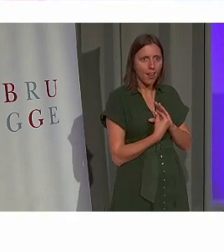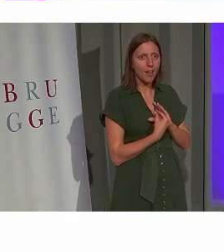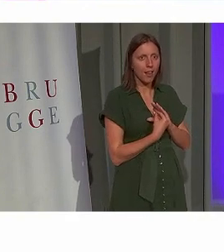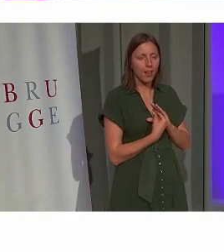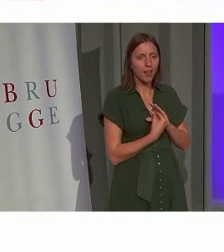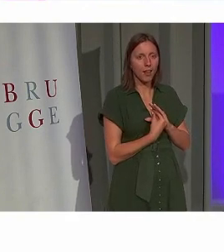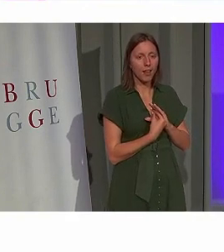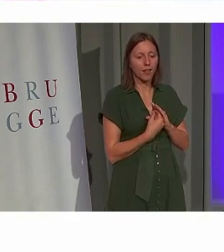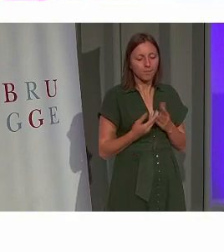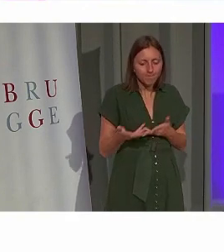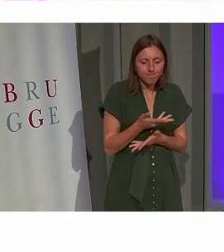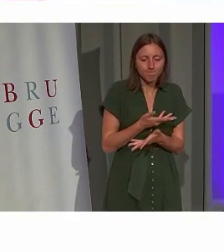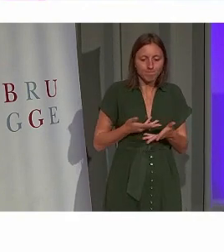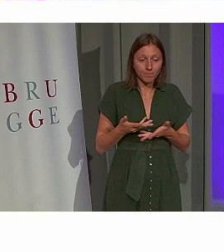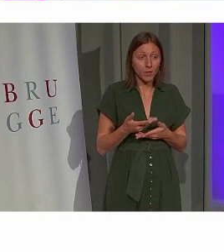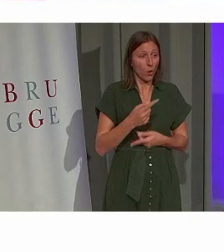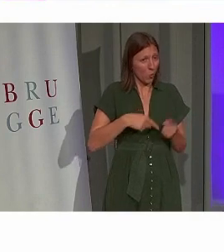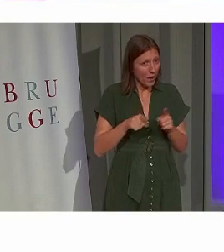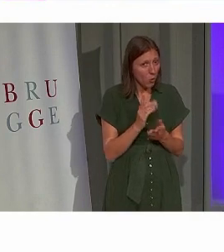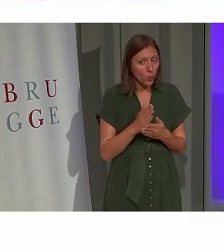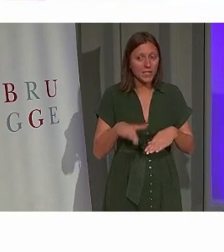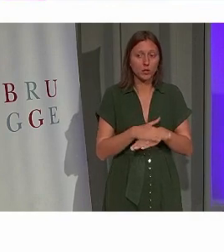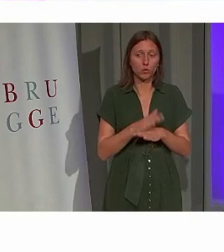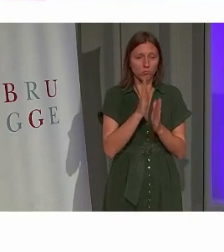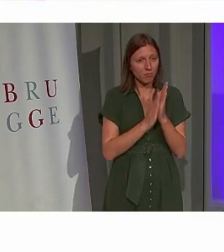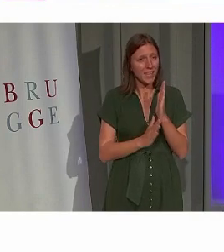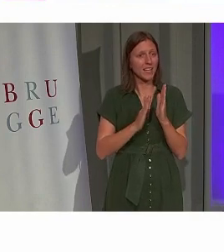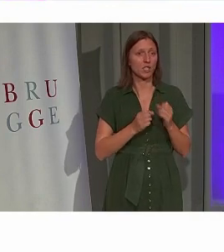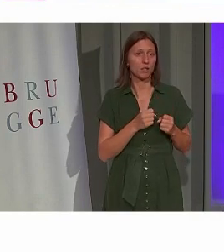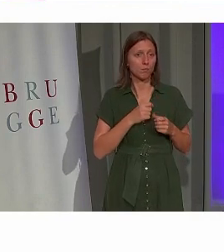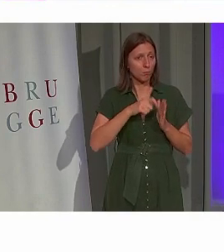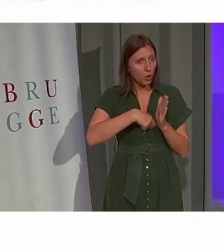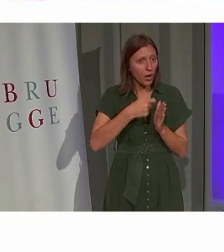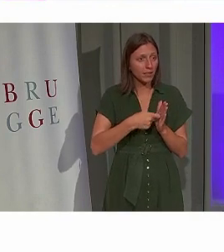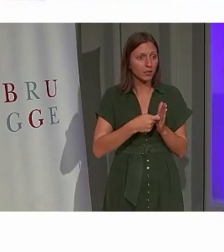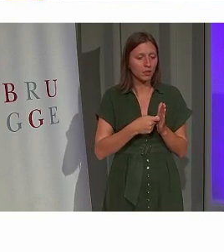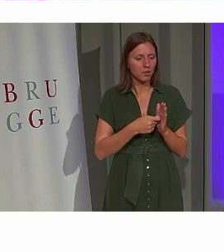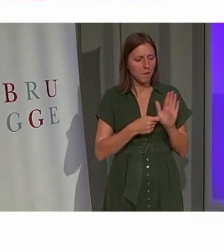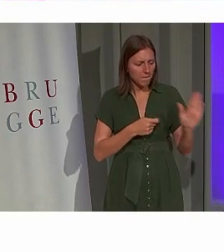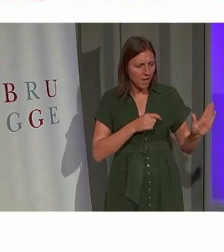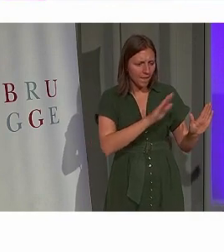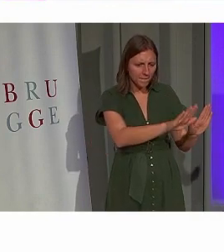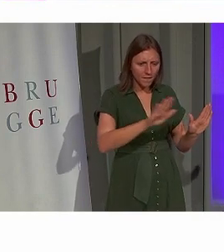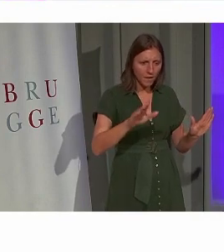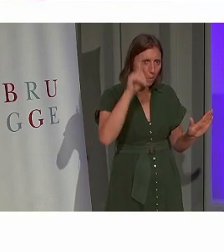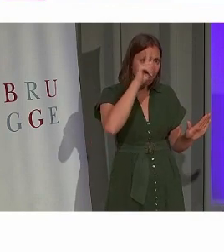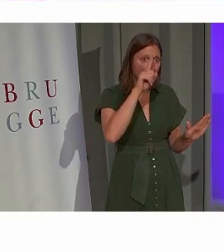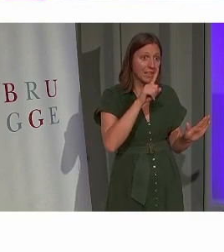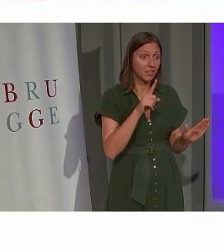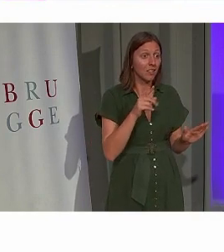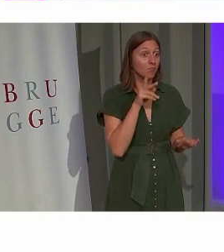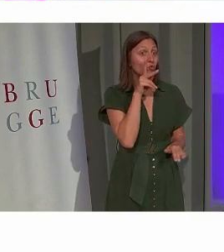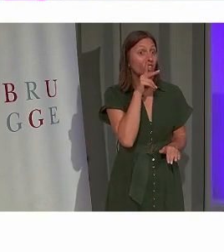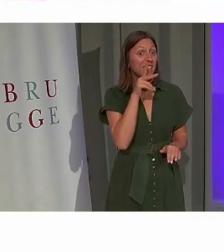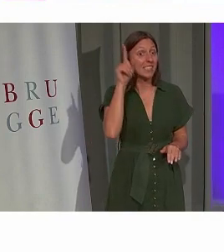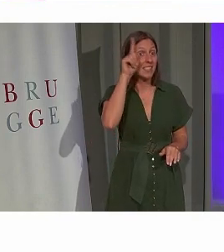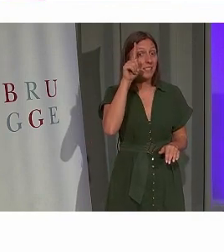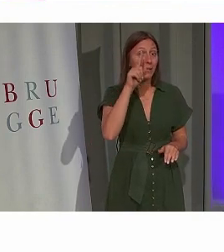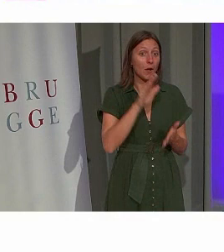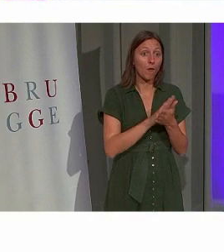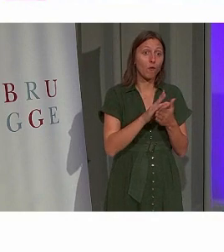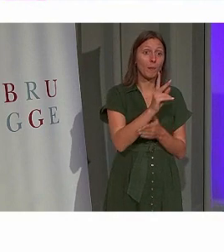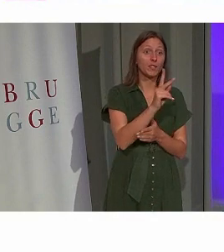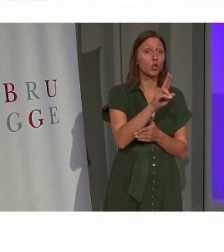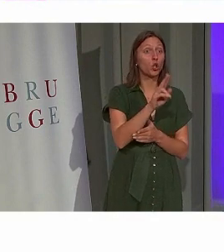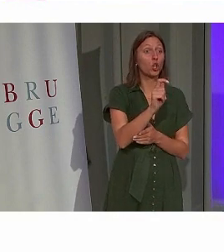these things themselves. We did this during the whole procedure of our process. So also